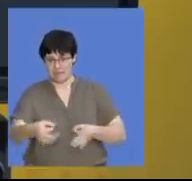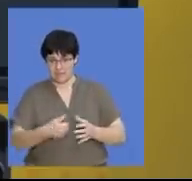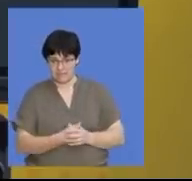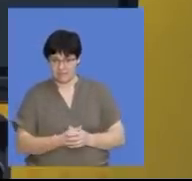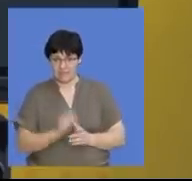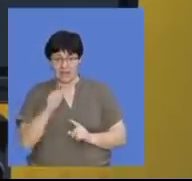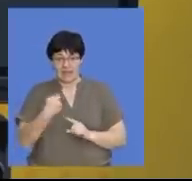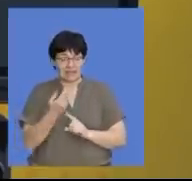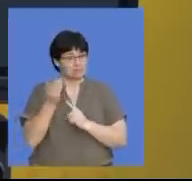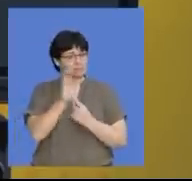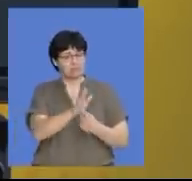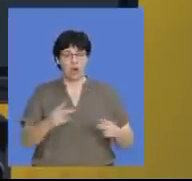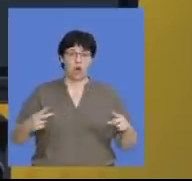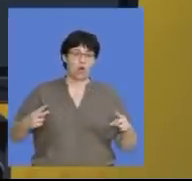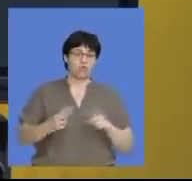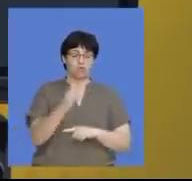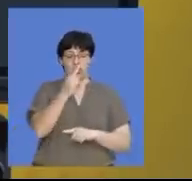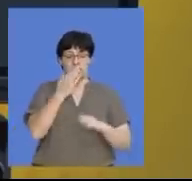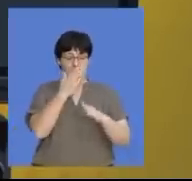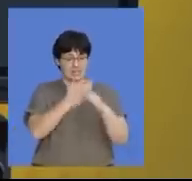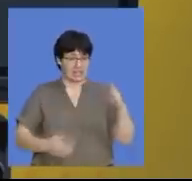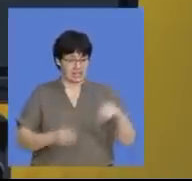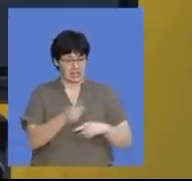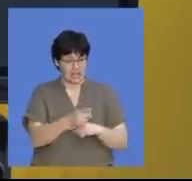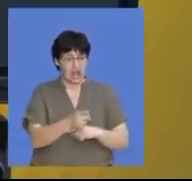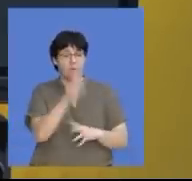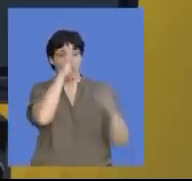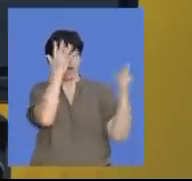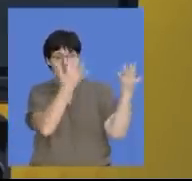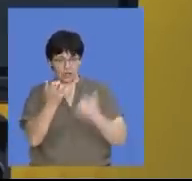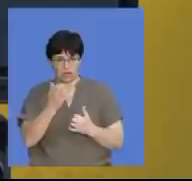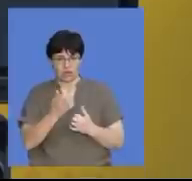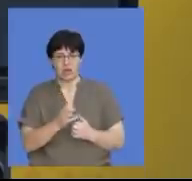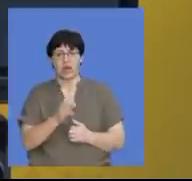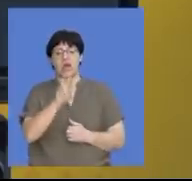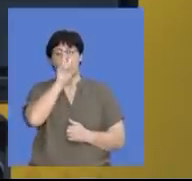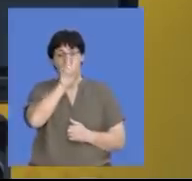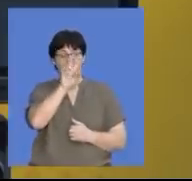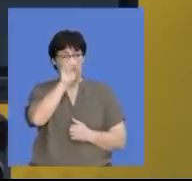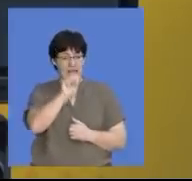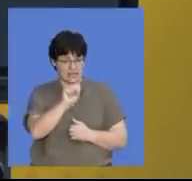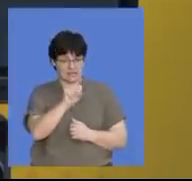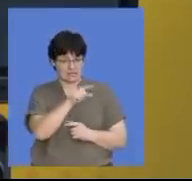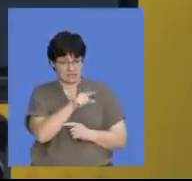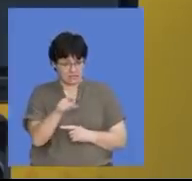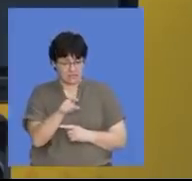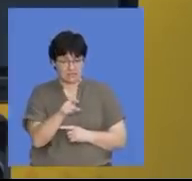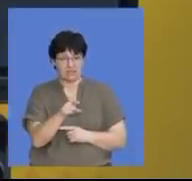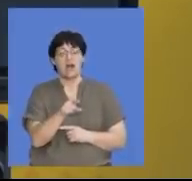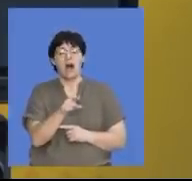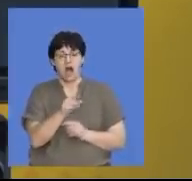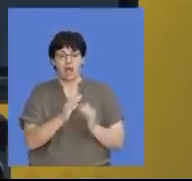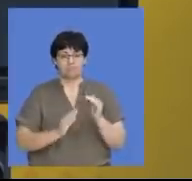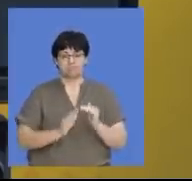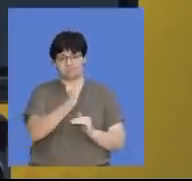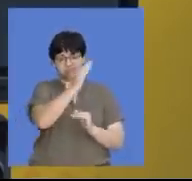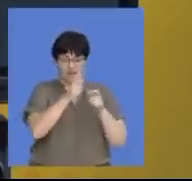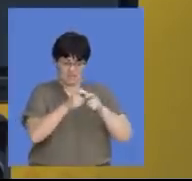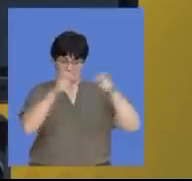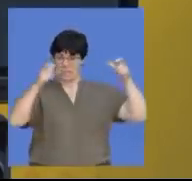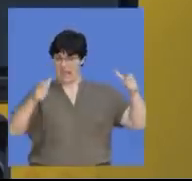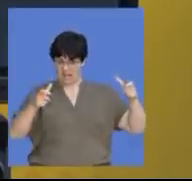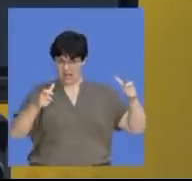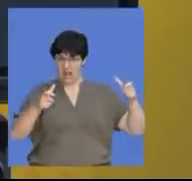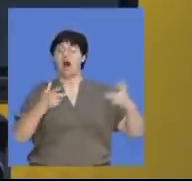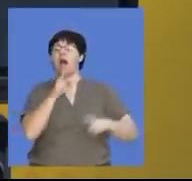next time you're looking at a cross-section and you are asked to calculate the vertical exaggeration, know that you are trying to determine the